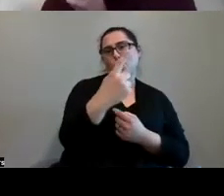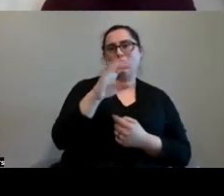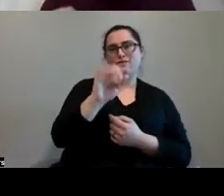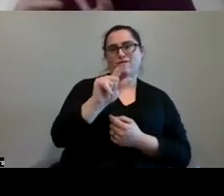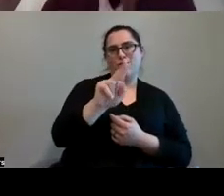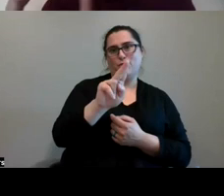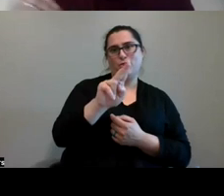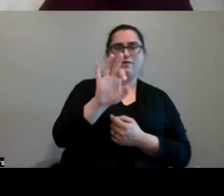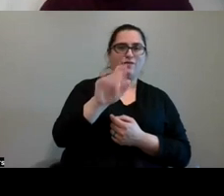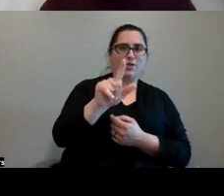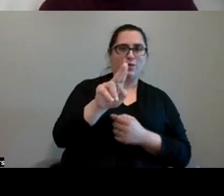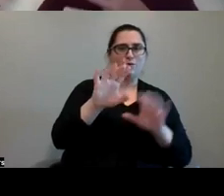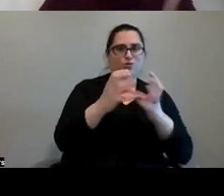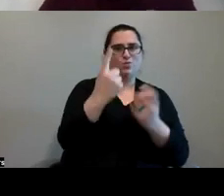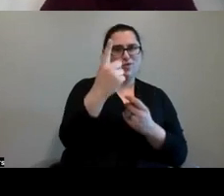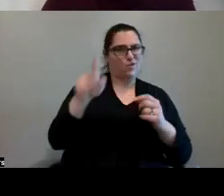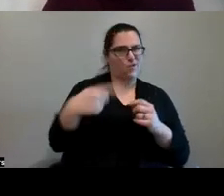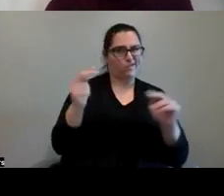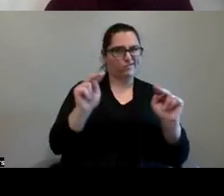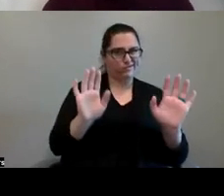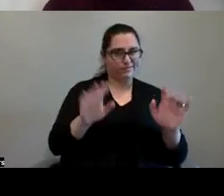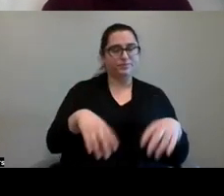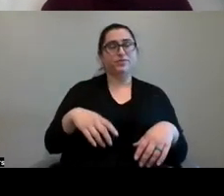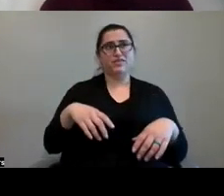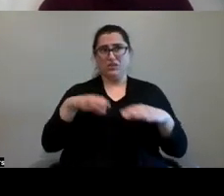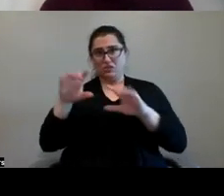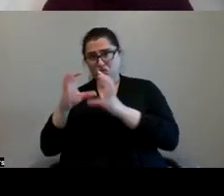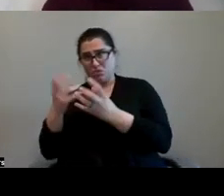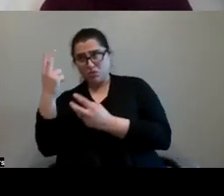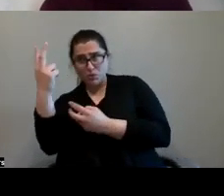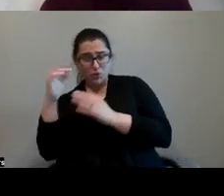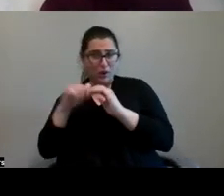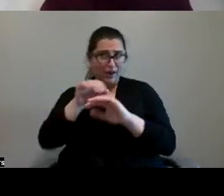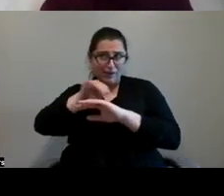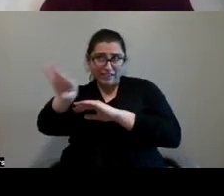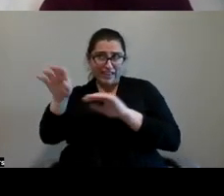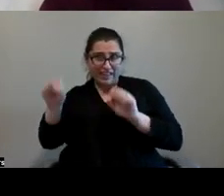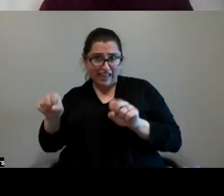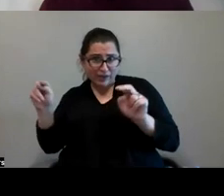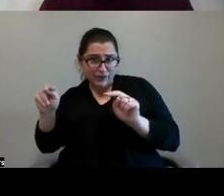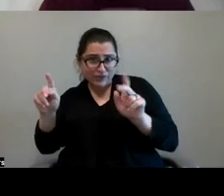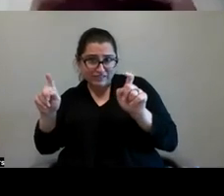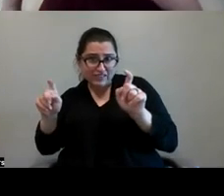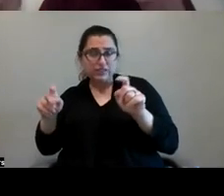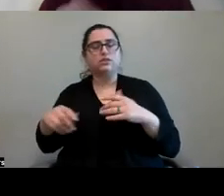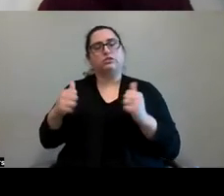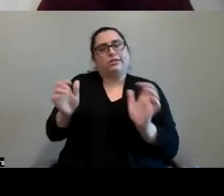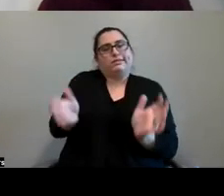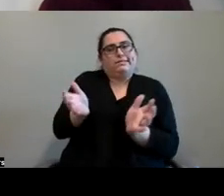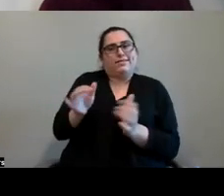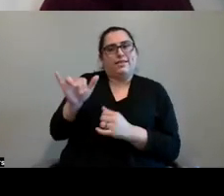particularly interested in seeing if we could get breadth to group 2 influenzas. MAB114 and its UCA, similar to